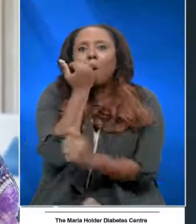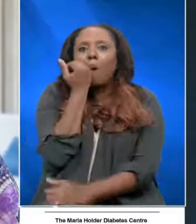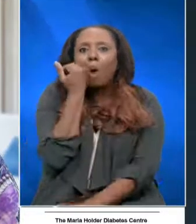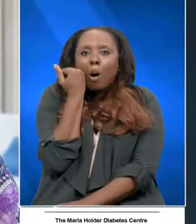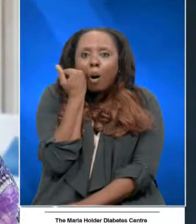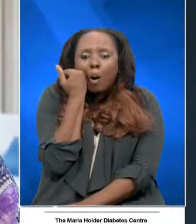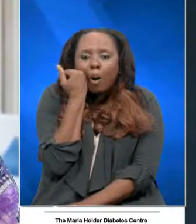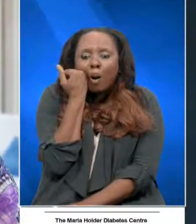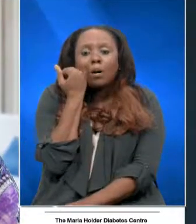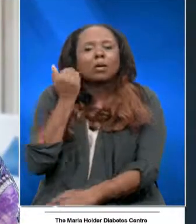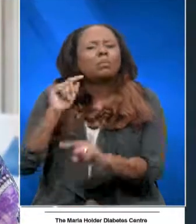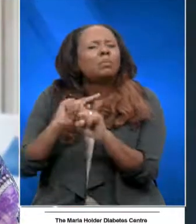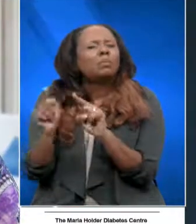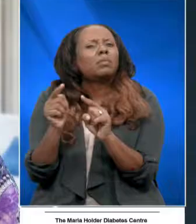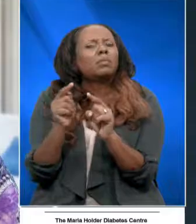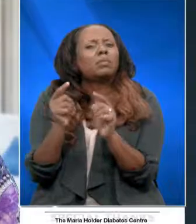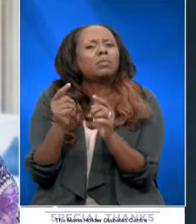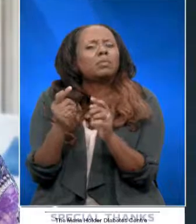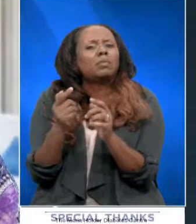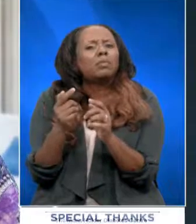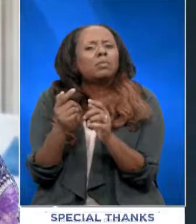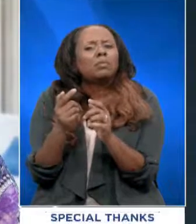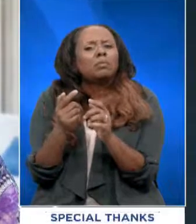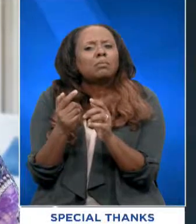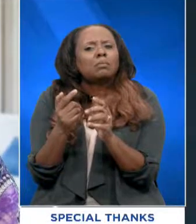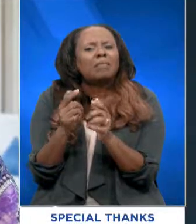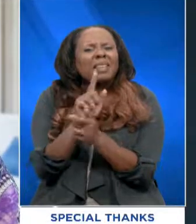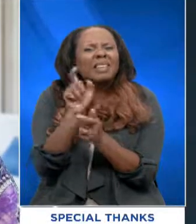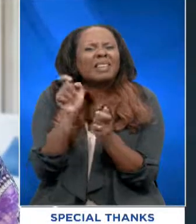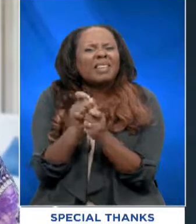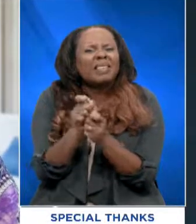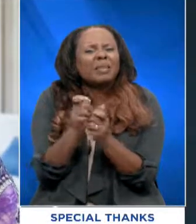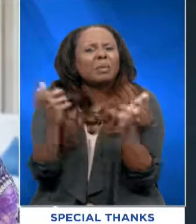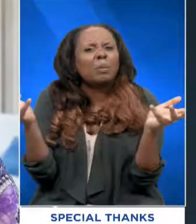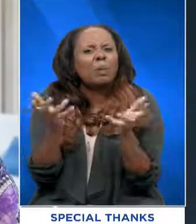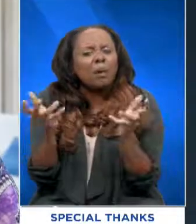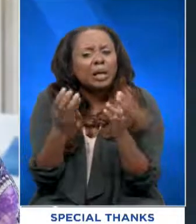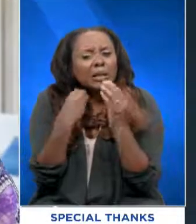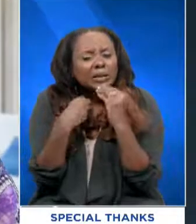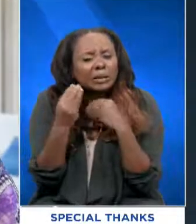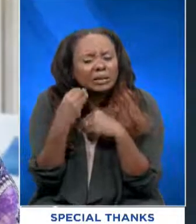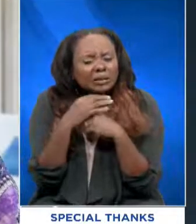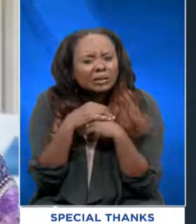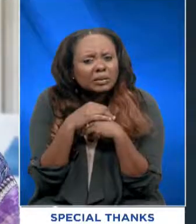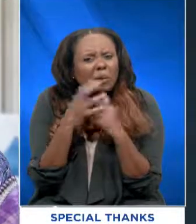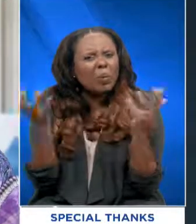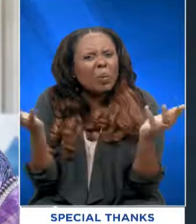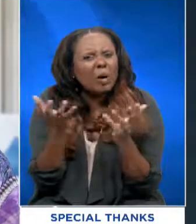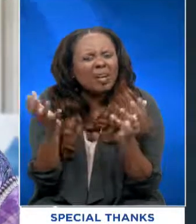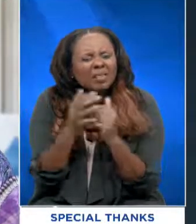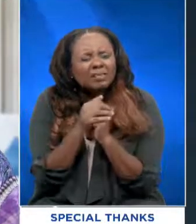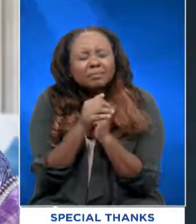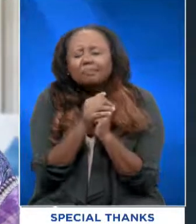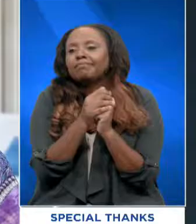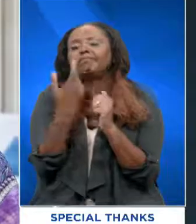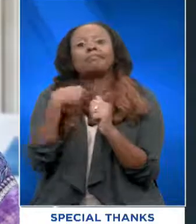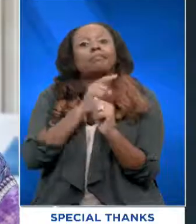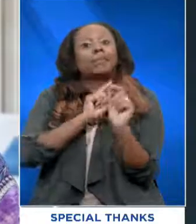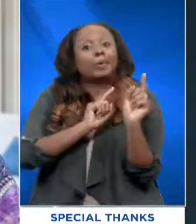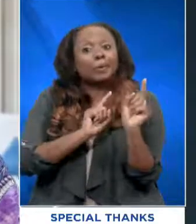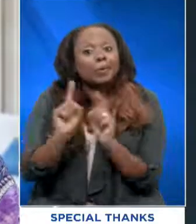to what exactly we are eating, that's a different question, because often we go into the supermarket